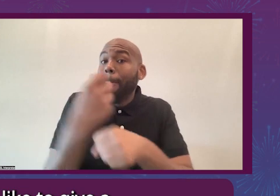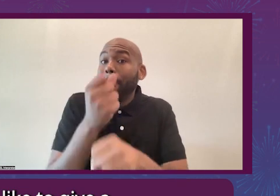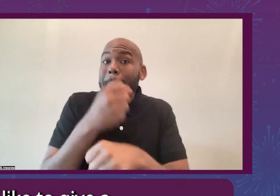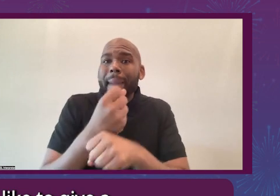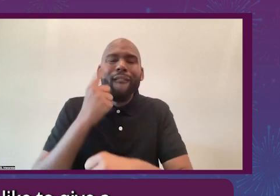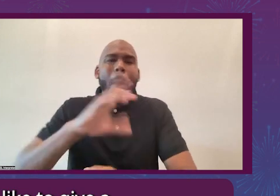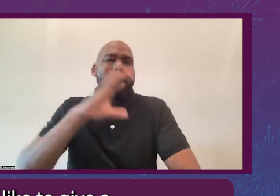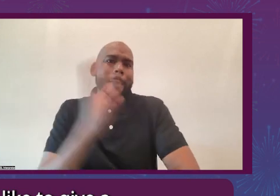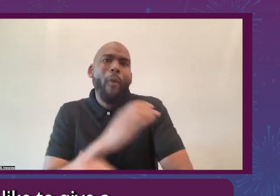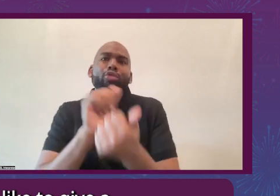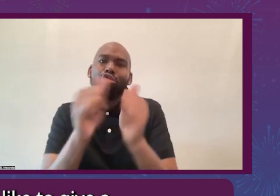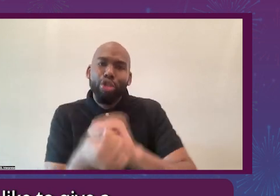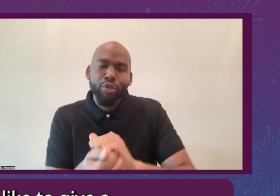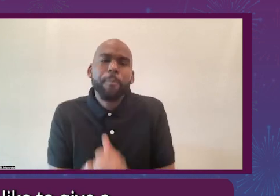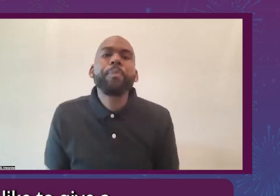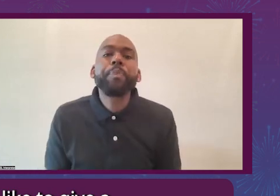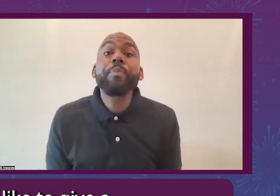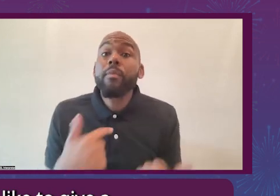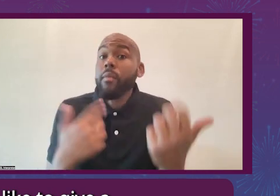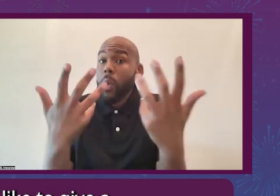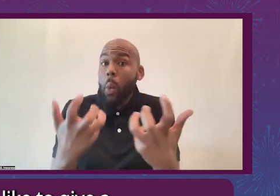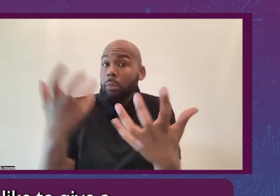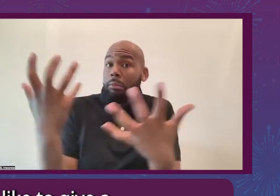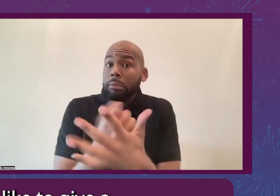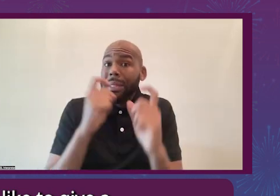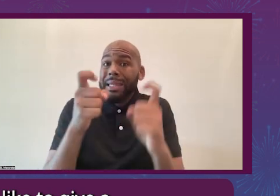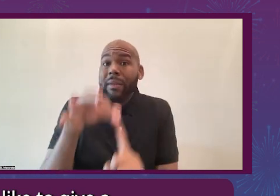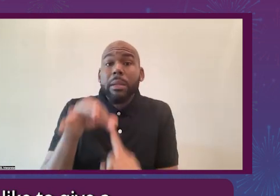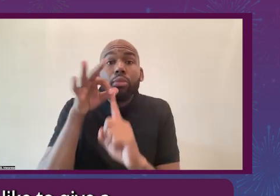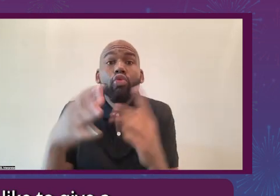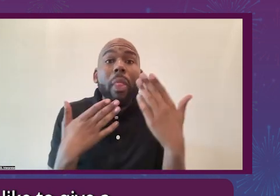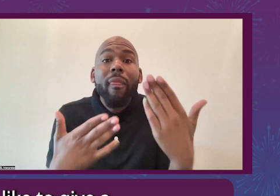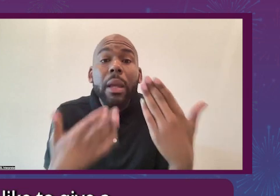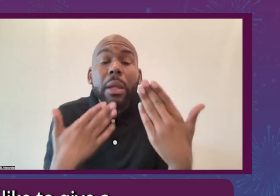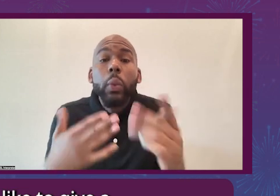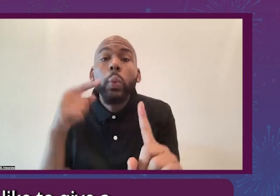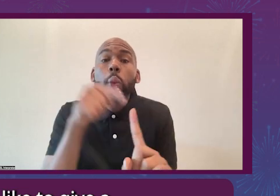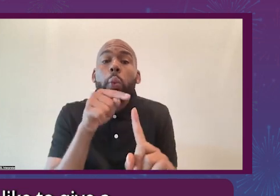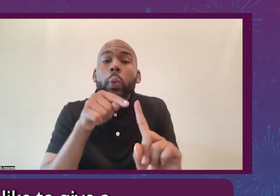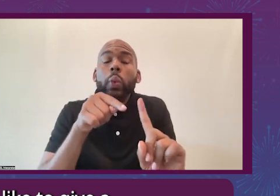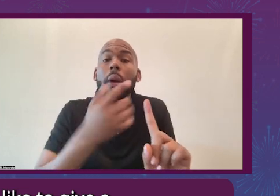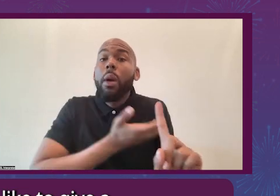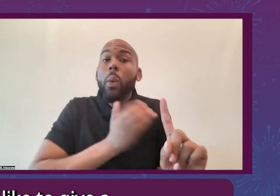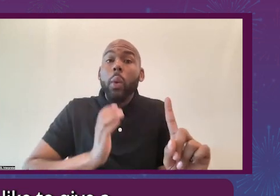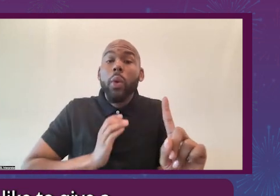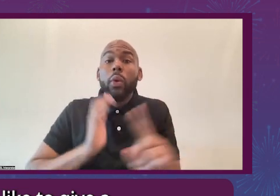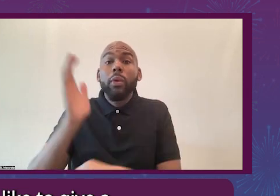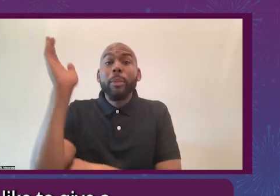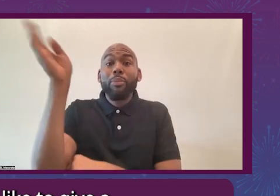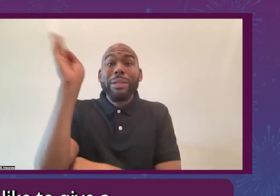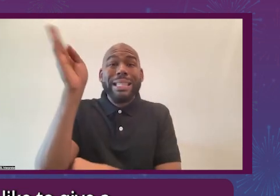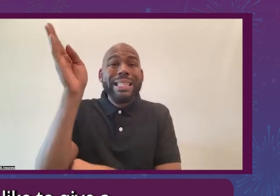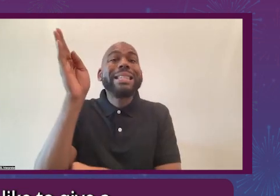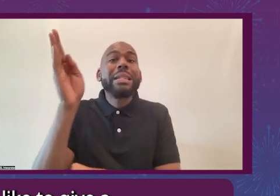make for powerful change. I'd like to give a special thanks to our